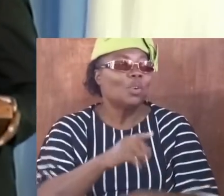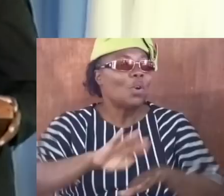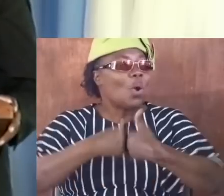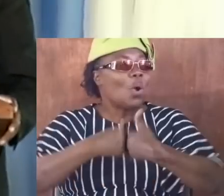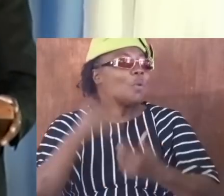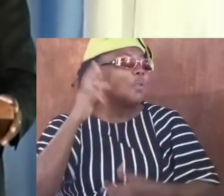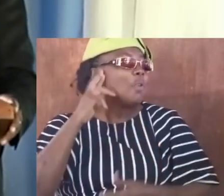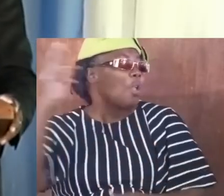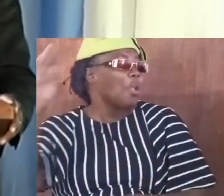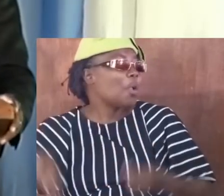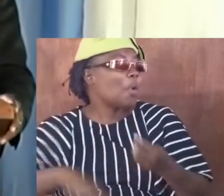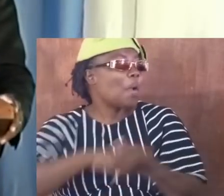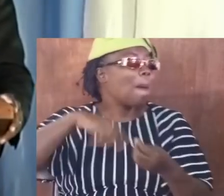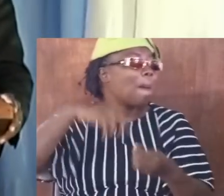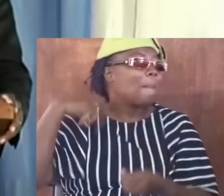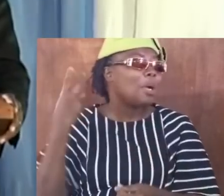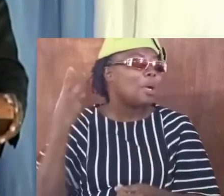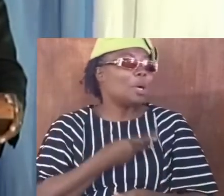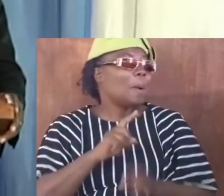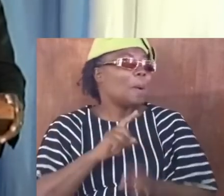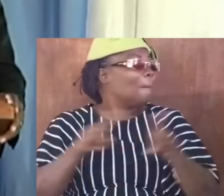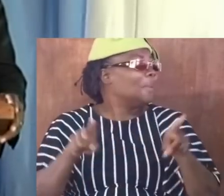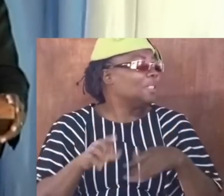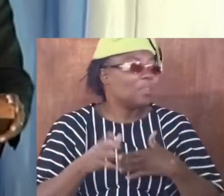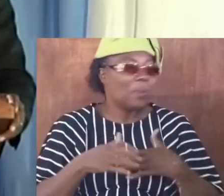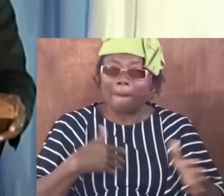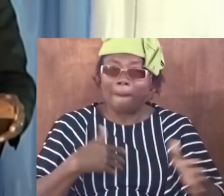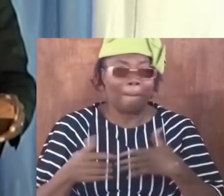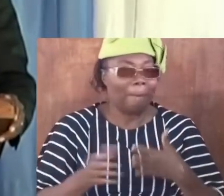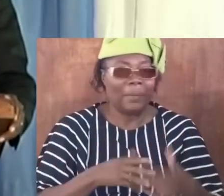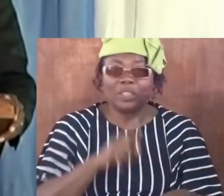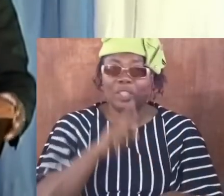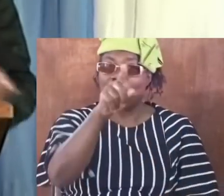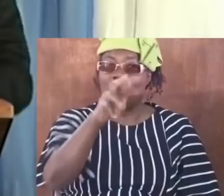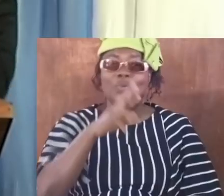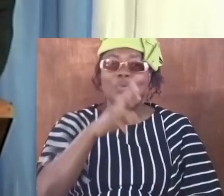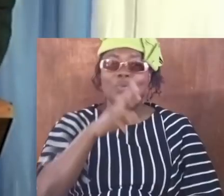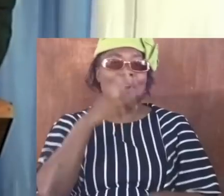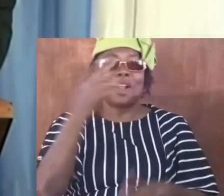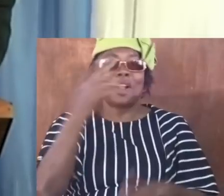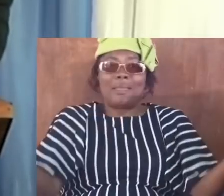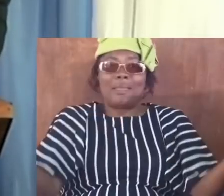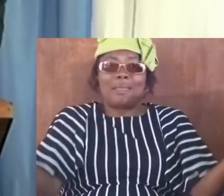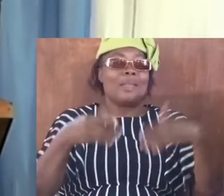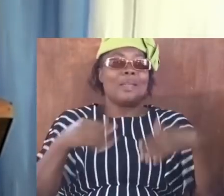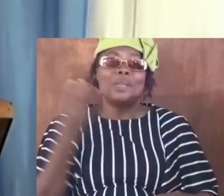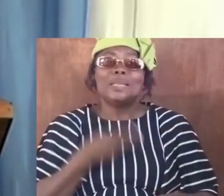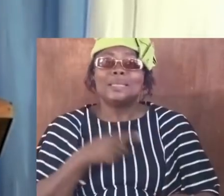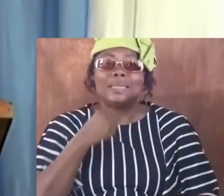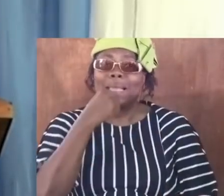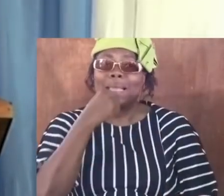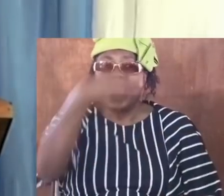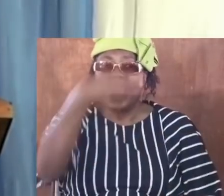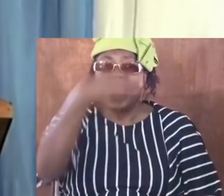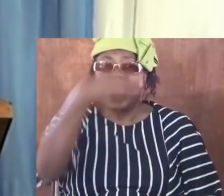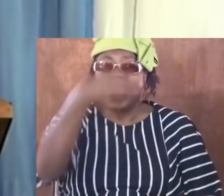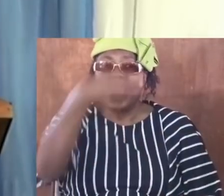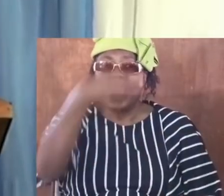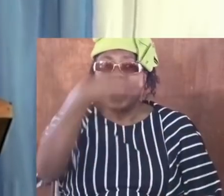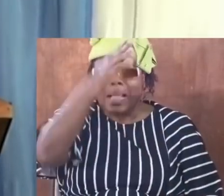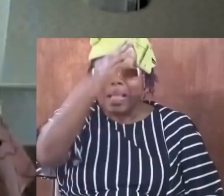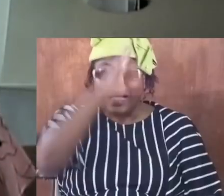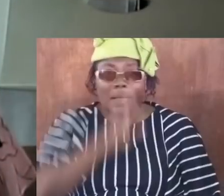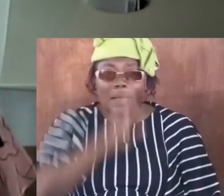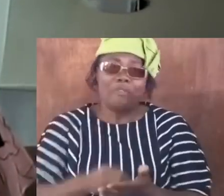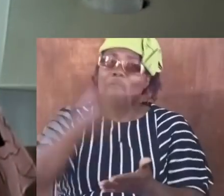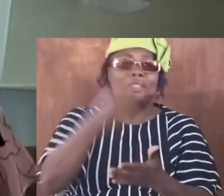us, but it really doesn't matter. You are here. And we say, God richly bless every one of